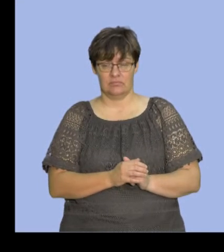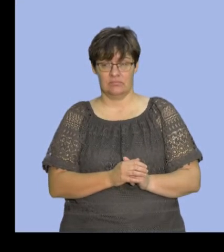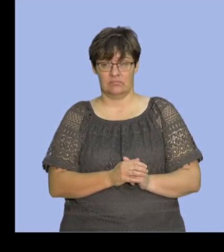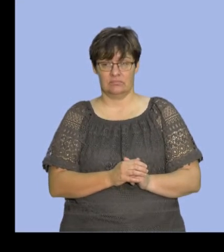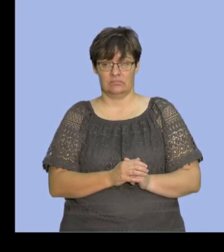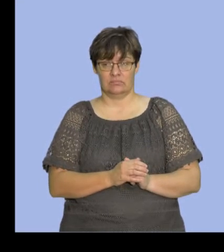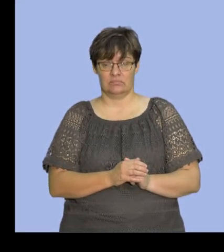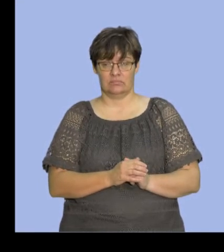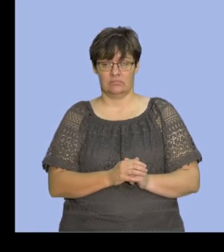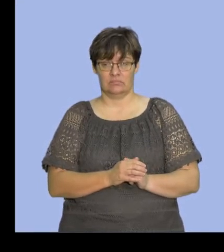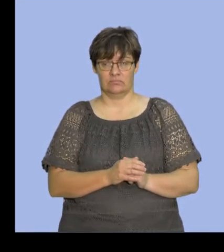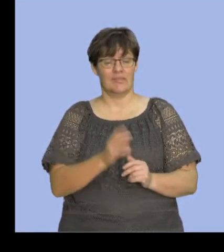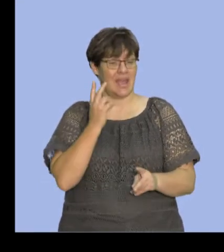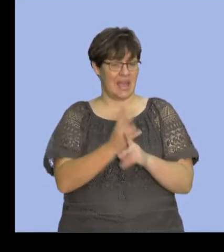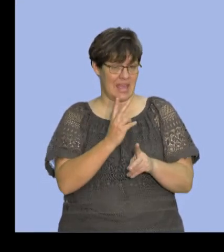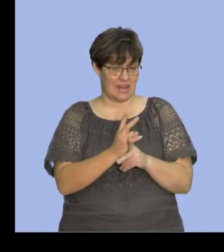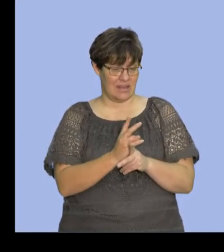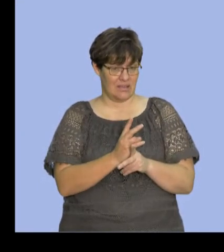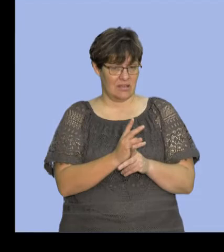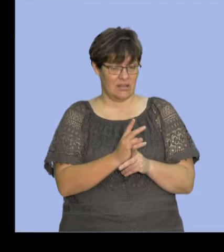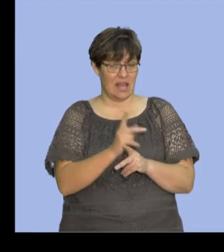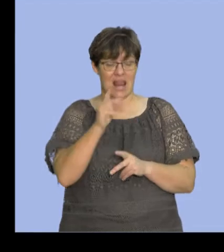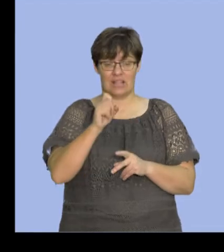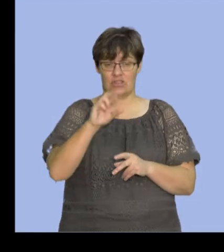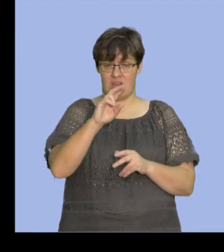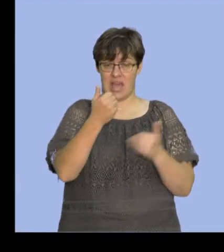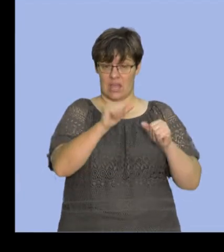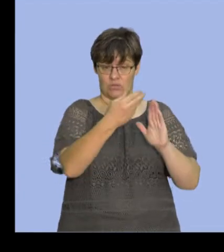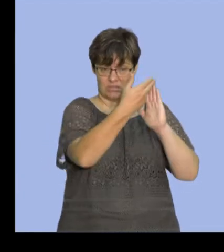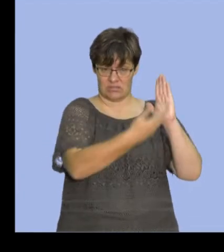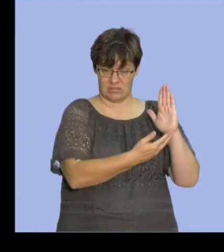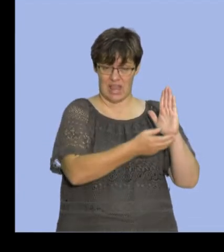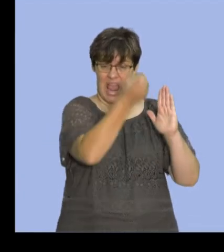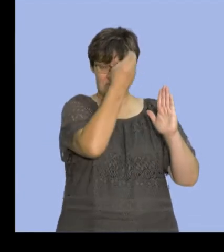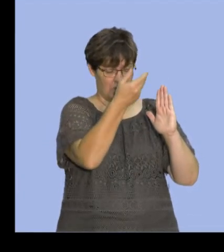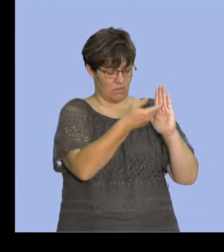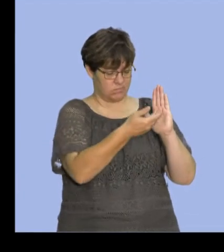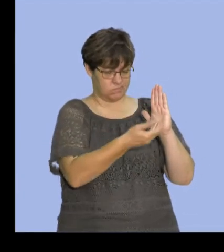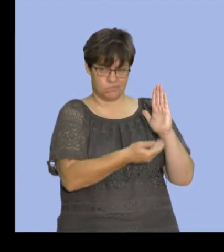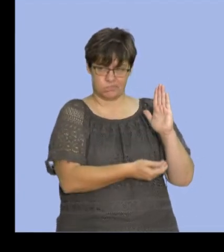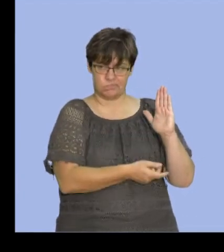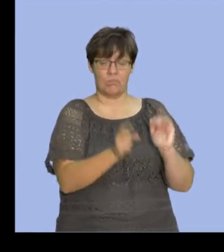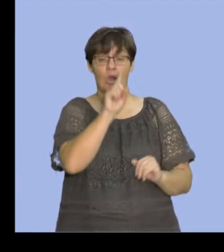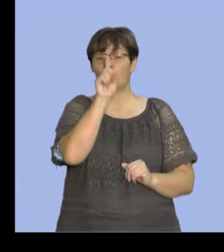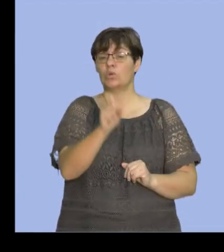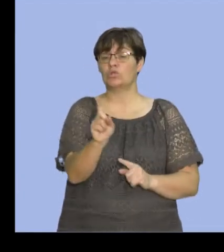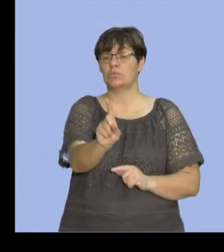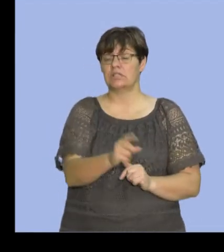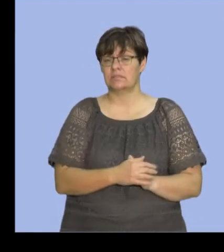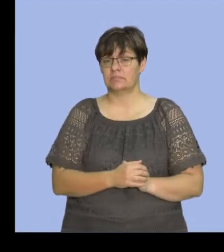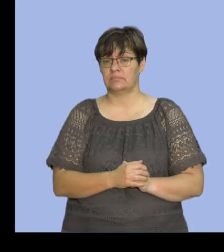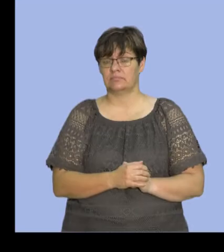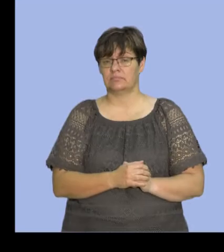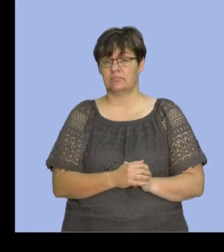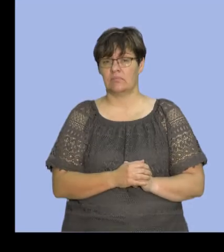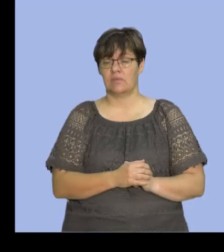is, again, here's your ledger account with all the given information, and your question is,